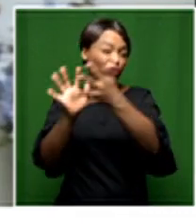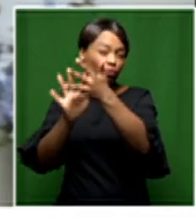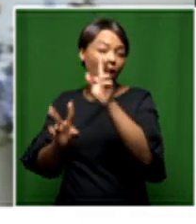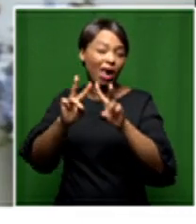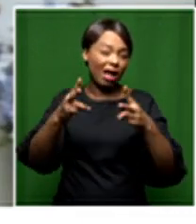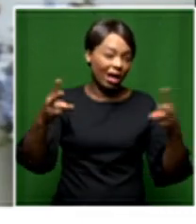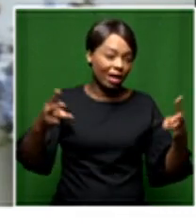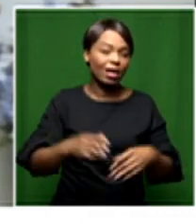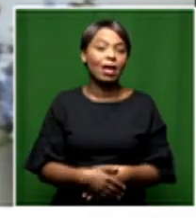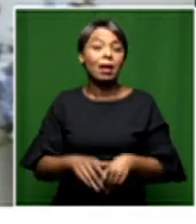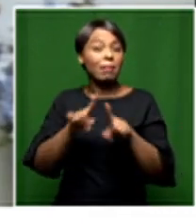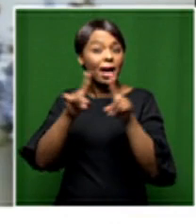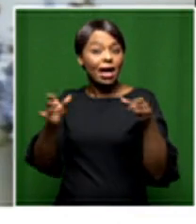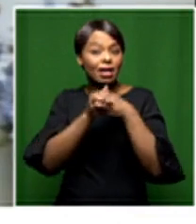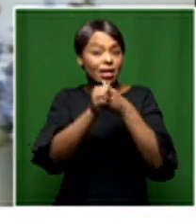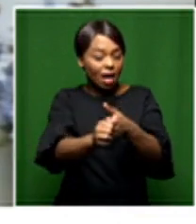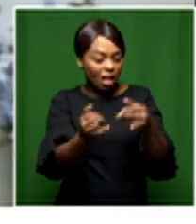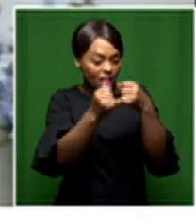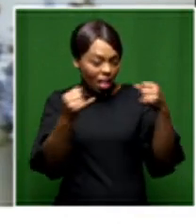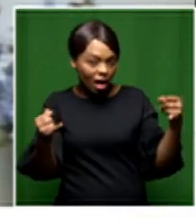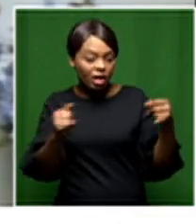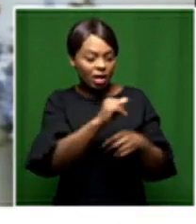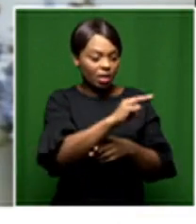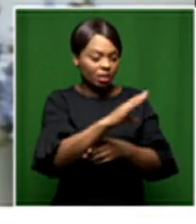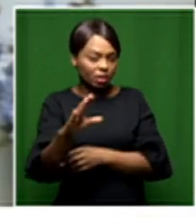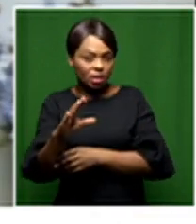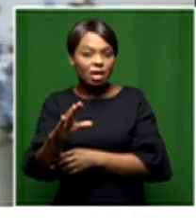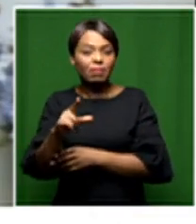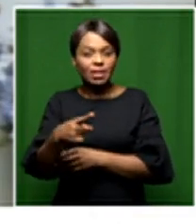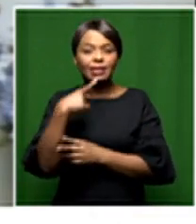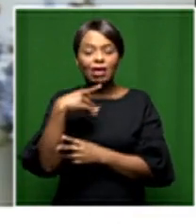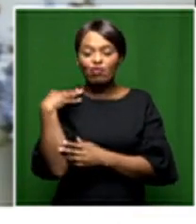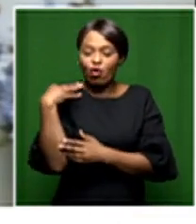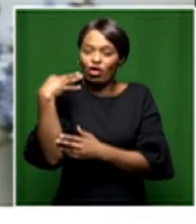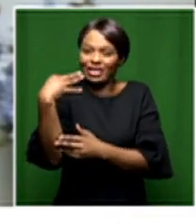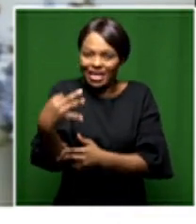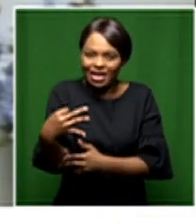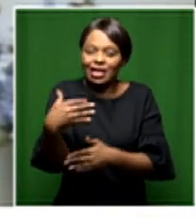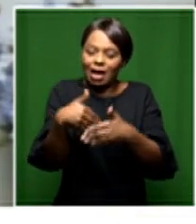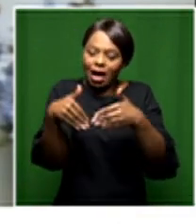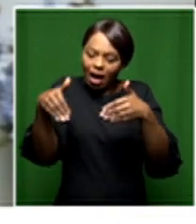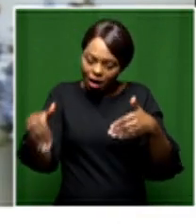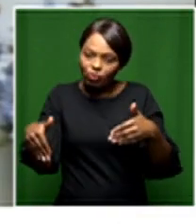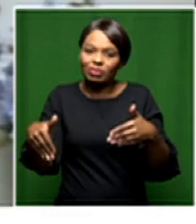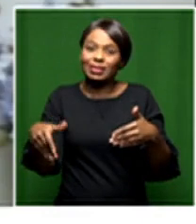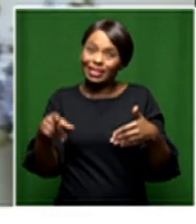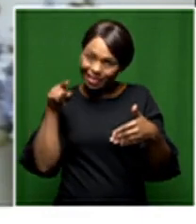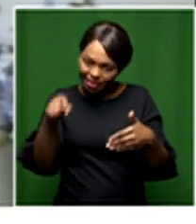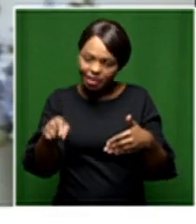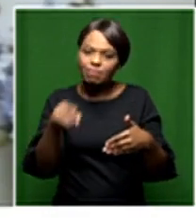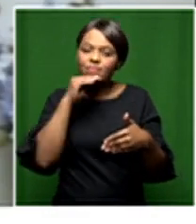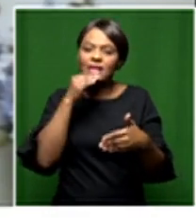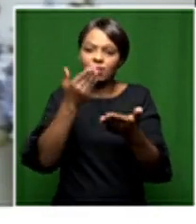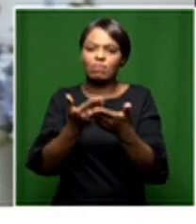we have learned in the ANC, combined with voluntarily being called on to step aside, that goes